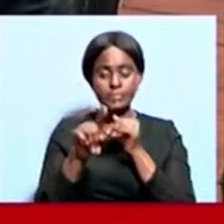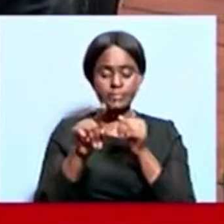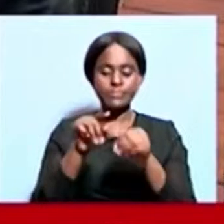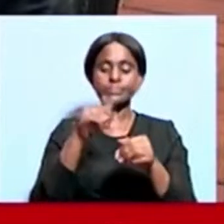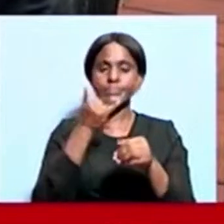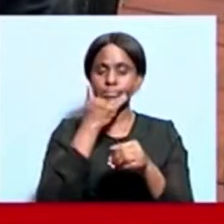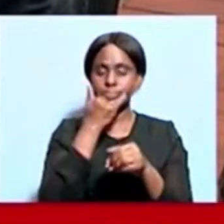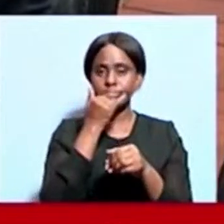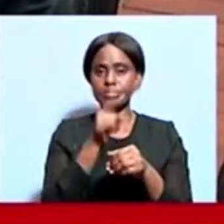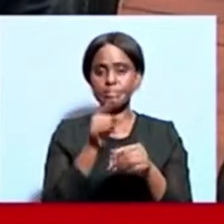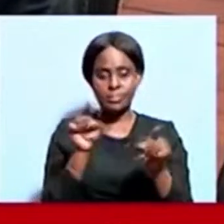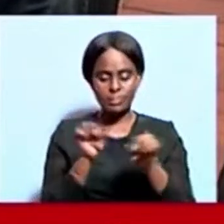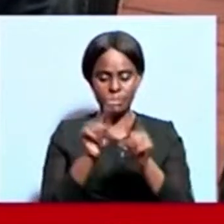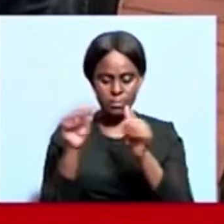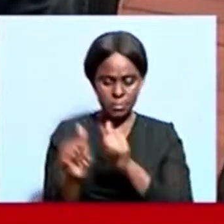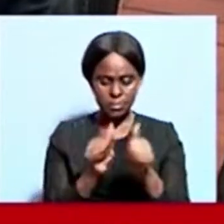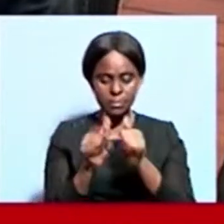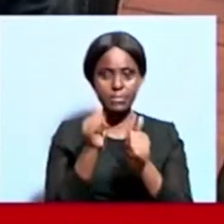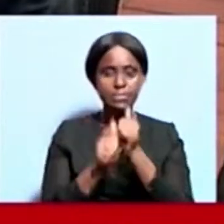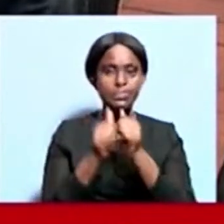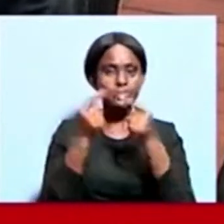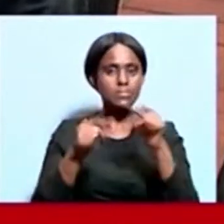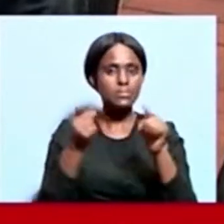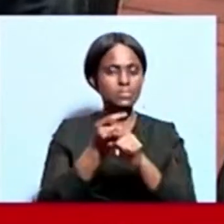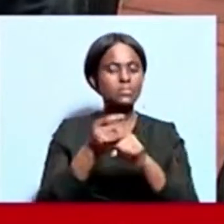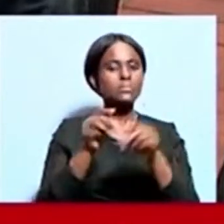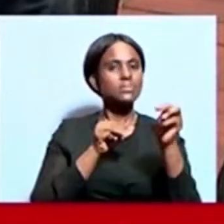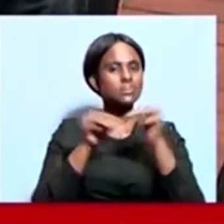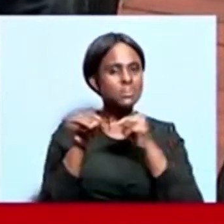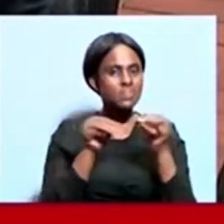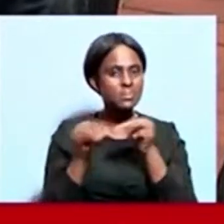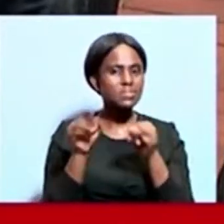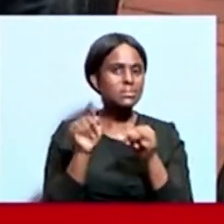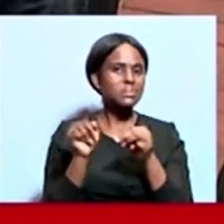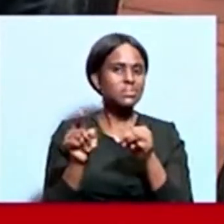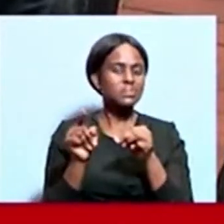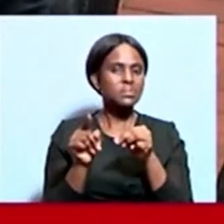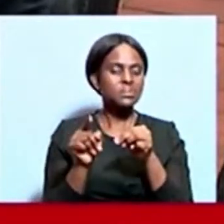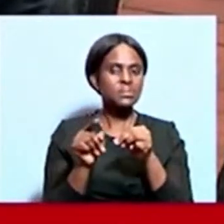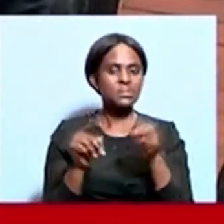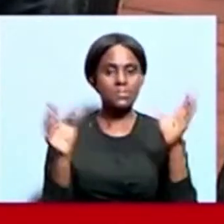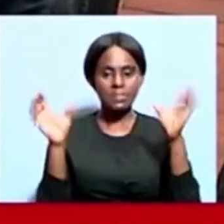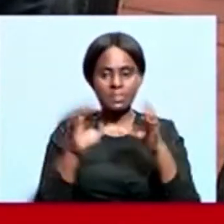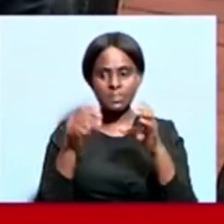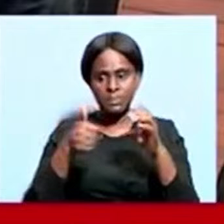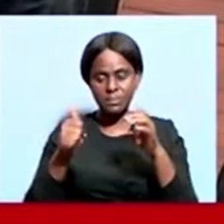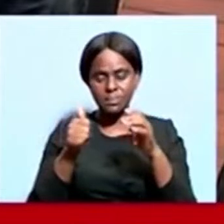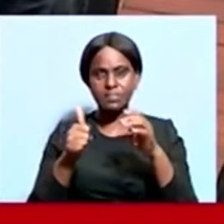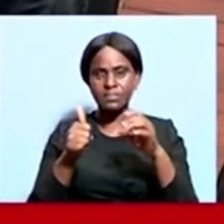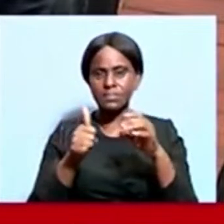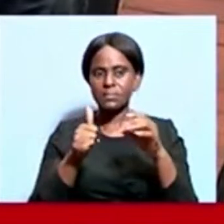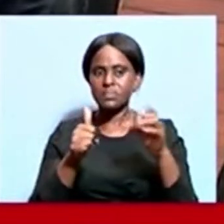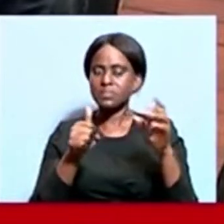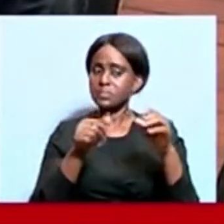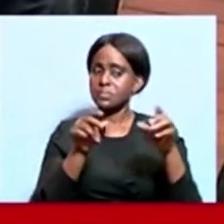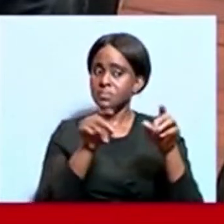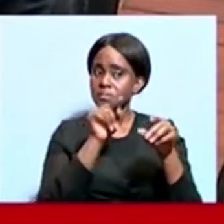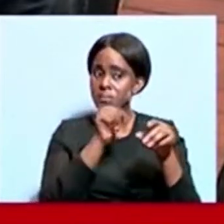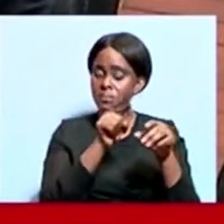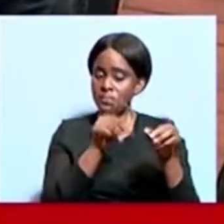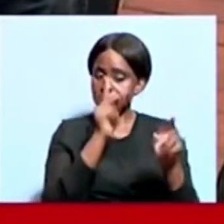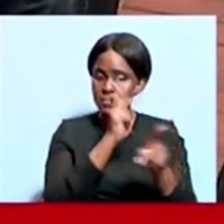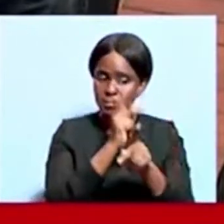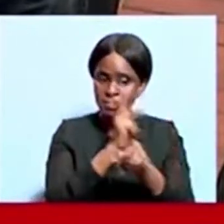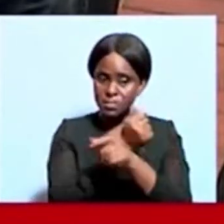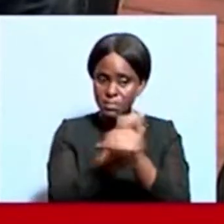The action taken by management is the Council located and secured